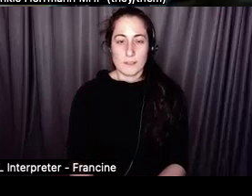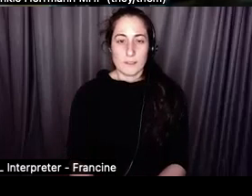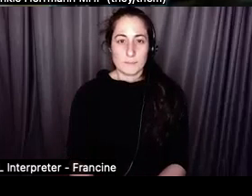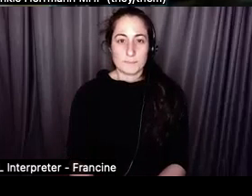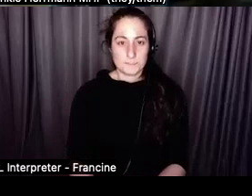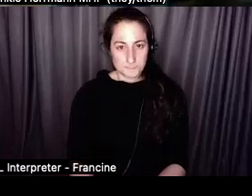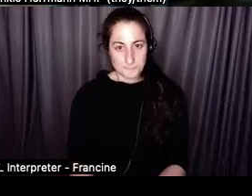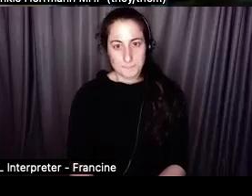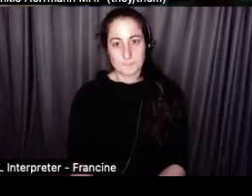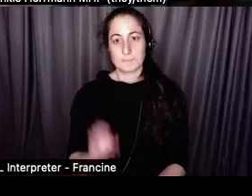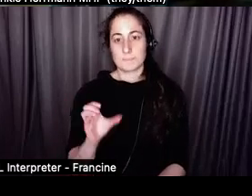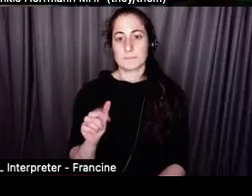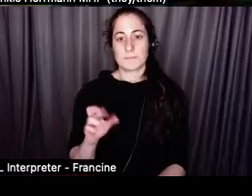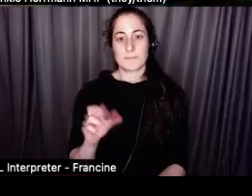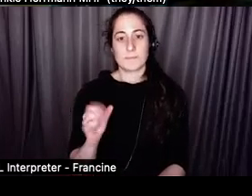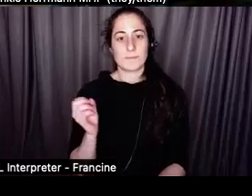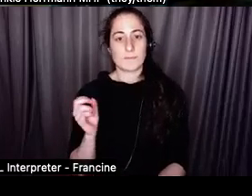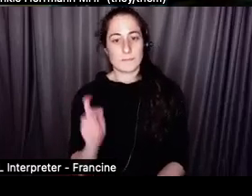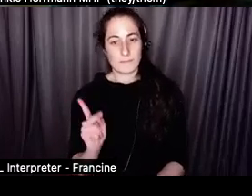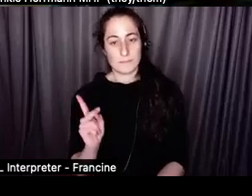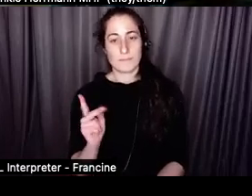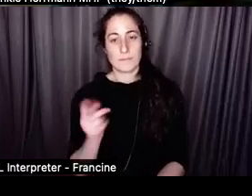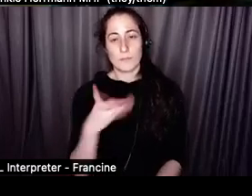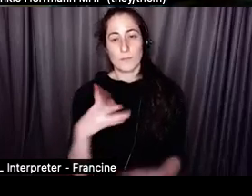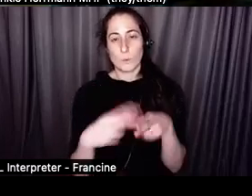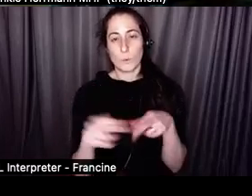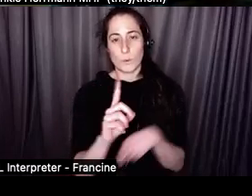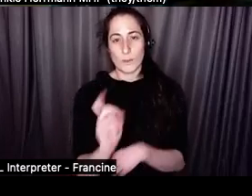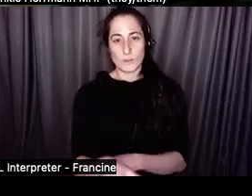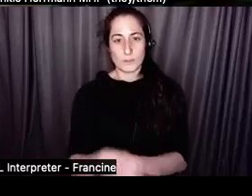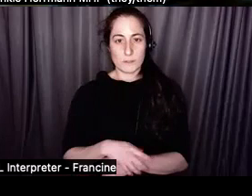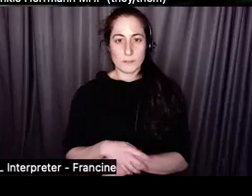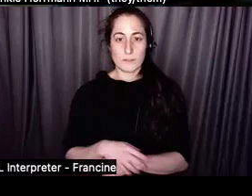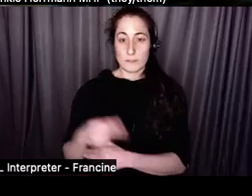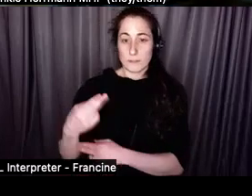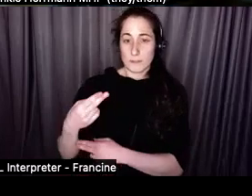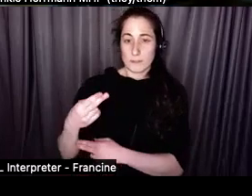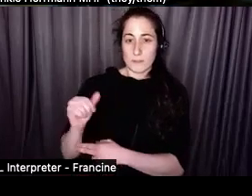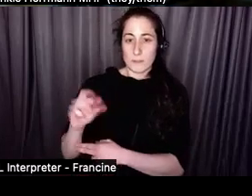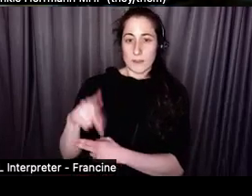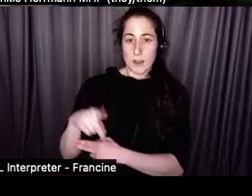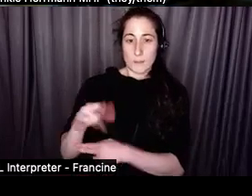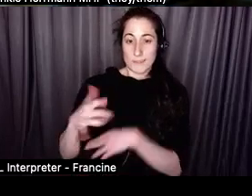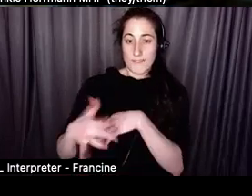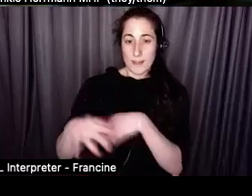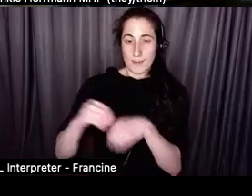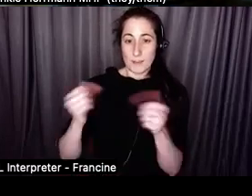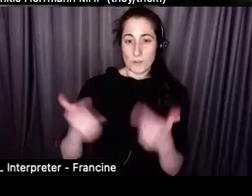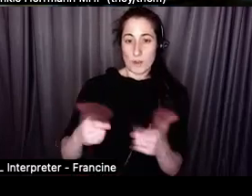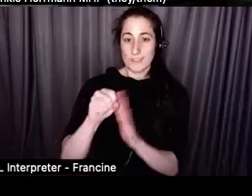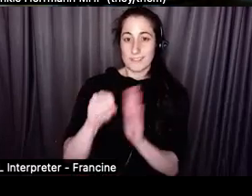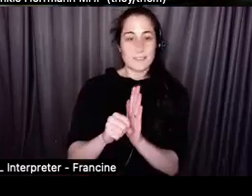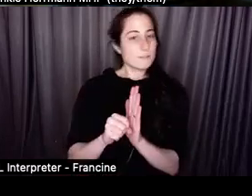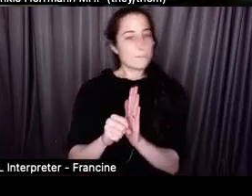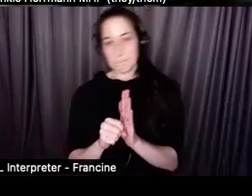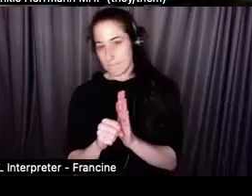Cool. Okay, a couple of quick questions. Is HARP available in all states? No, HARP